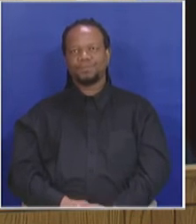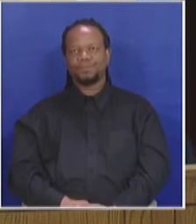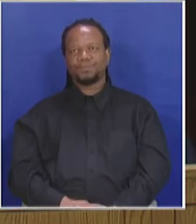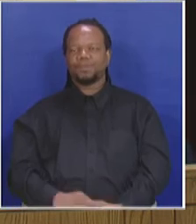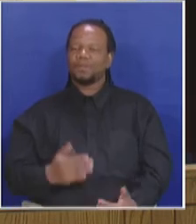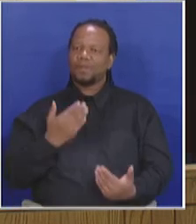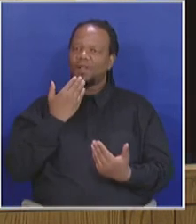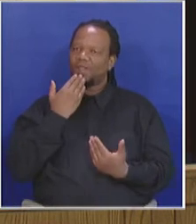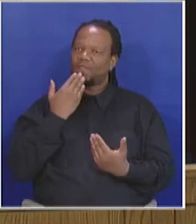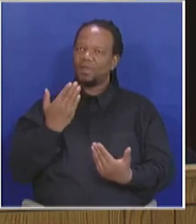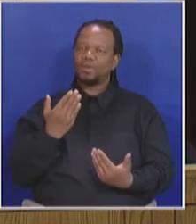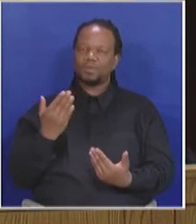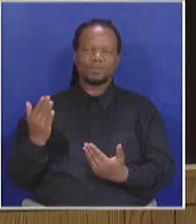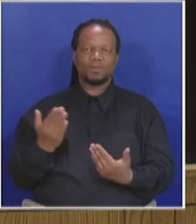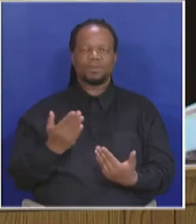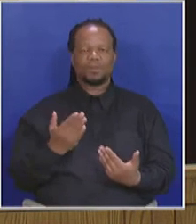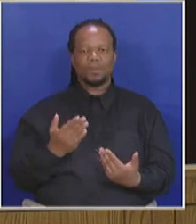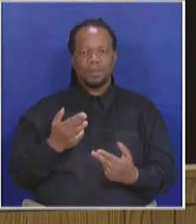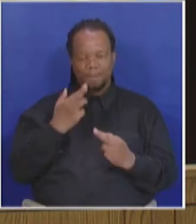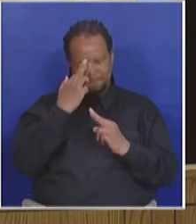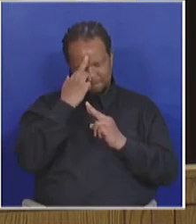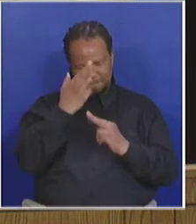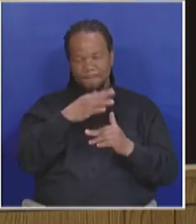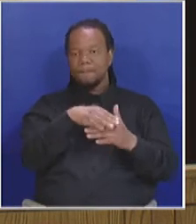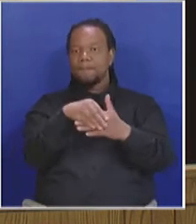Thank you. Honorable members, order.